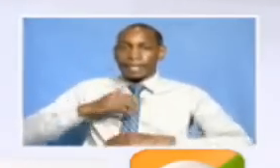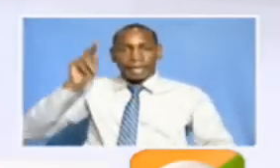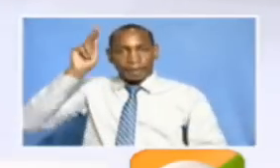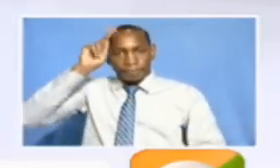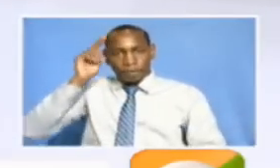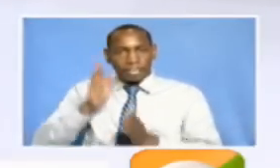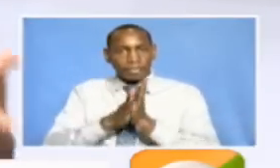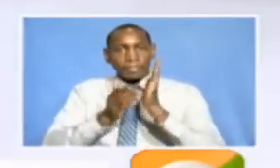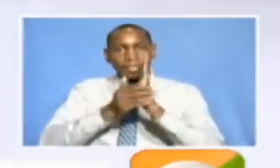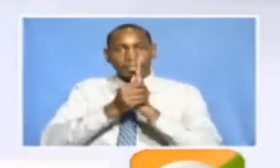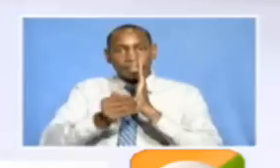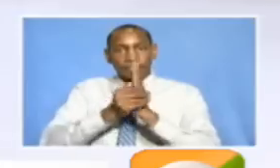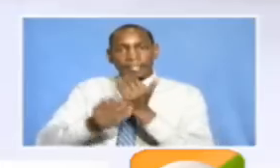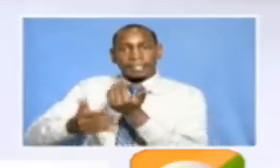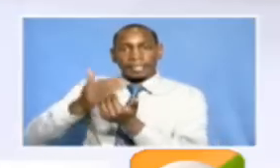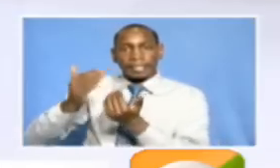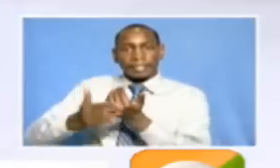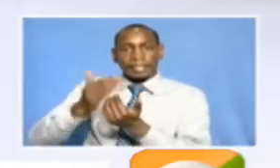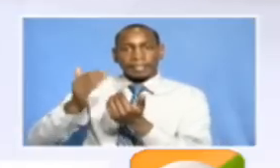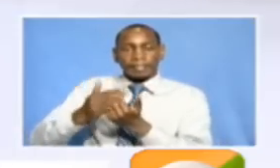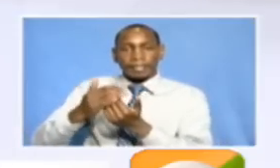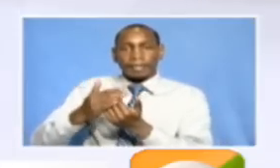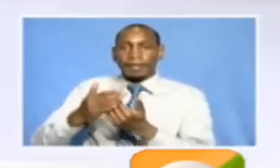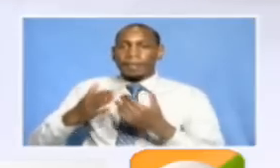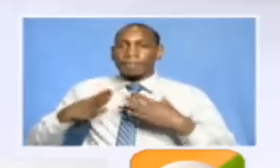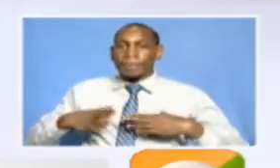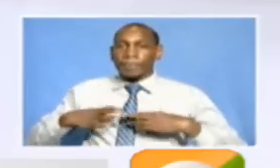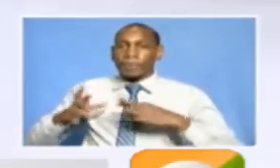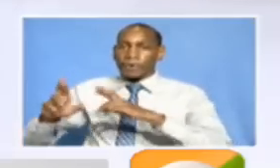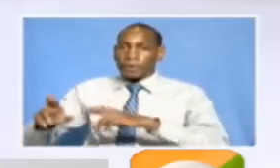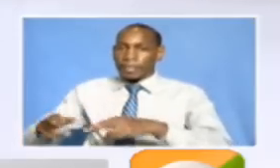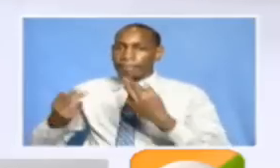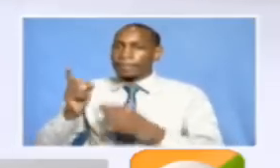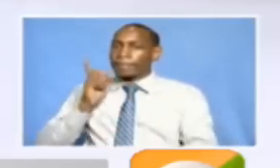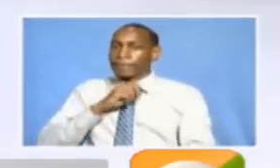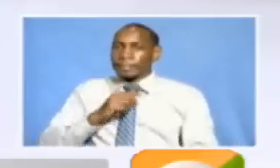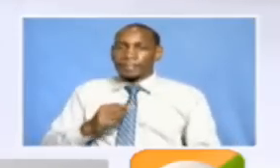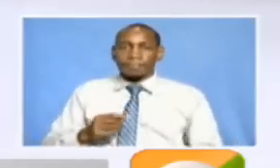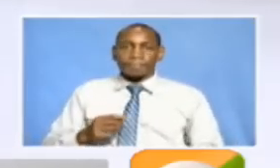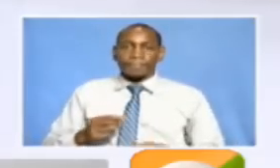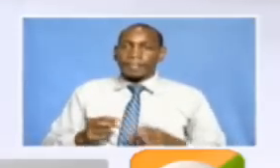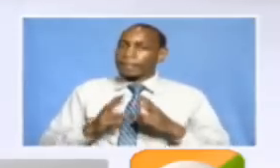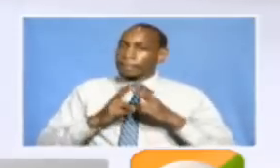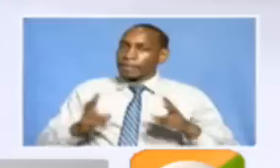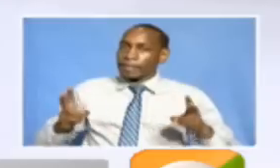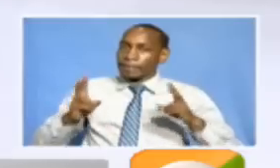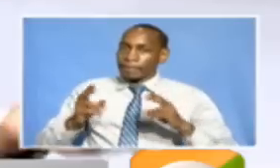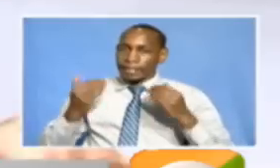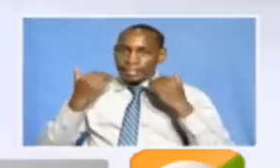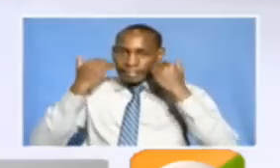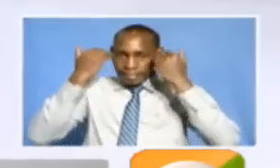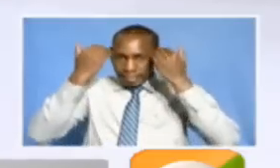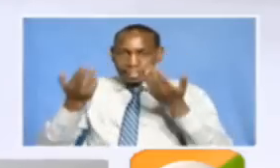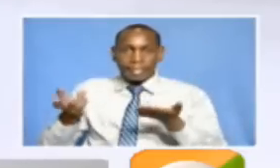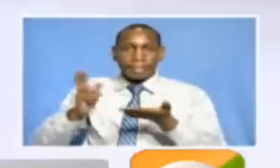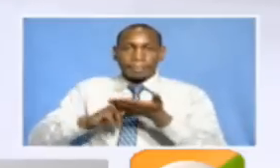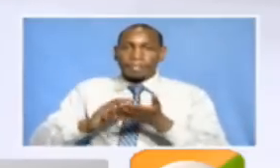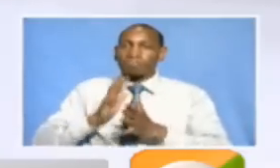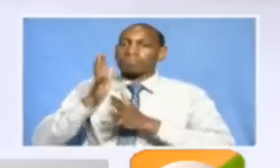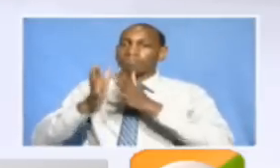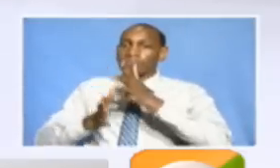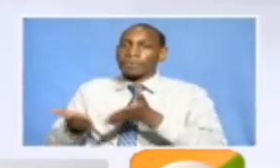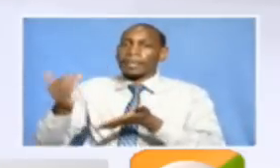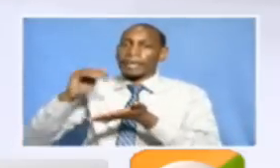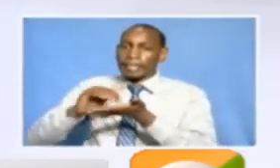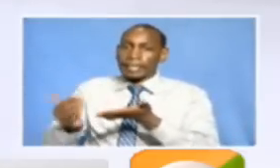skills required to handle these victims, because it's very traumatic for them to go and talk about this over again. Already, like you said, there's a lot of